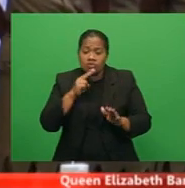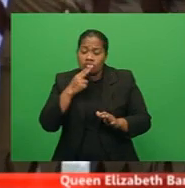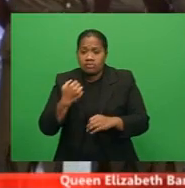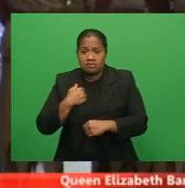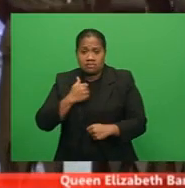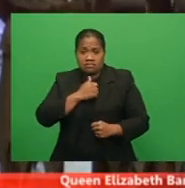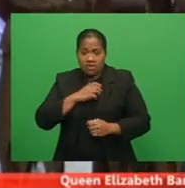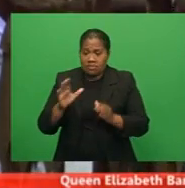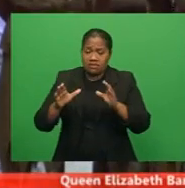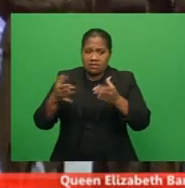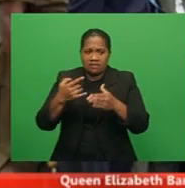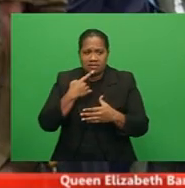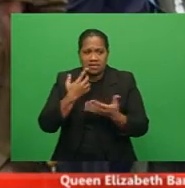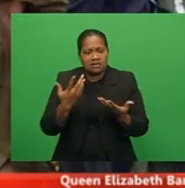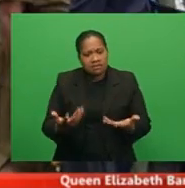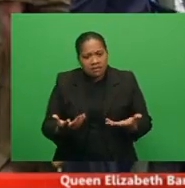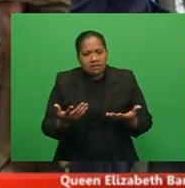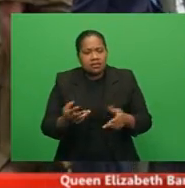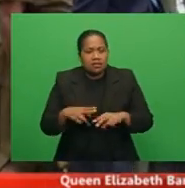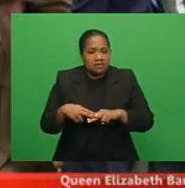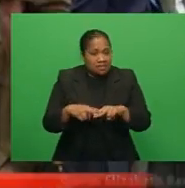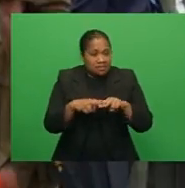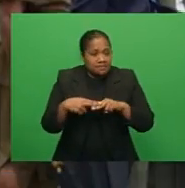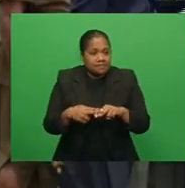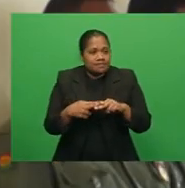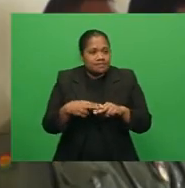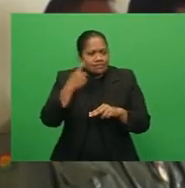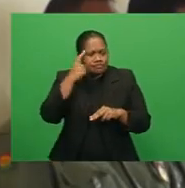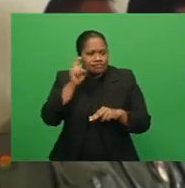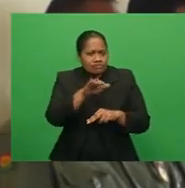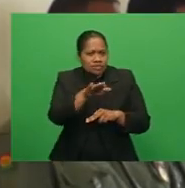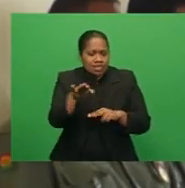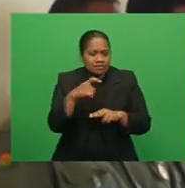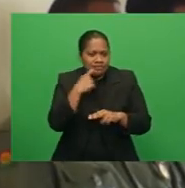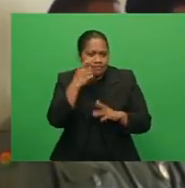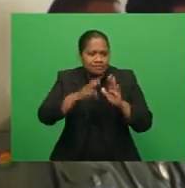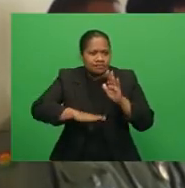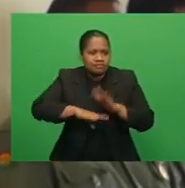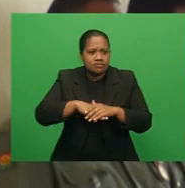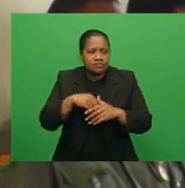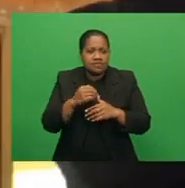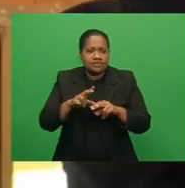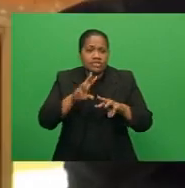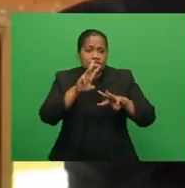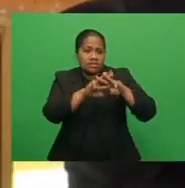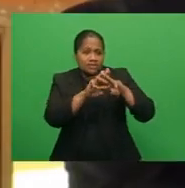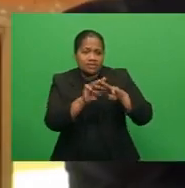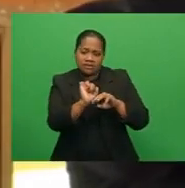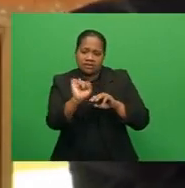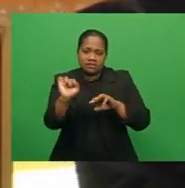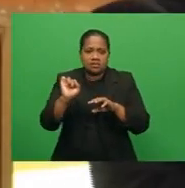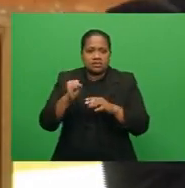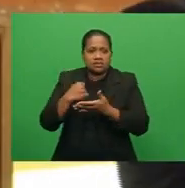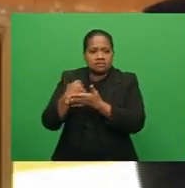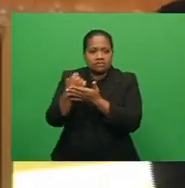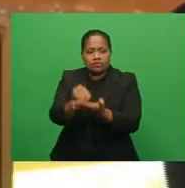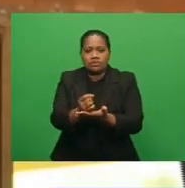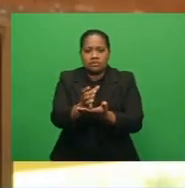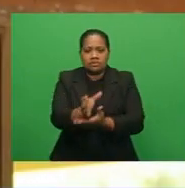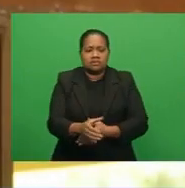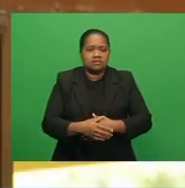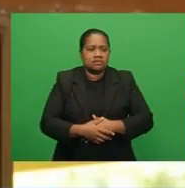he knows the political landscape in Fiji and called on them to be vigilant of SEDELPA and its supporters. The